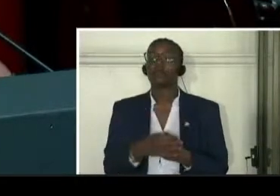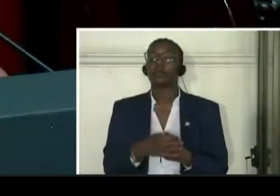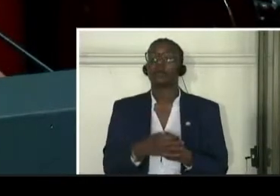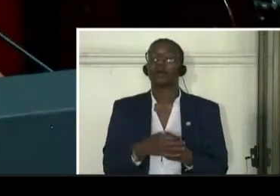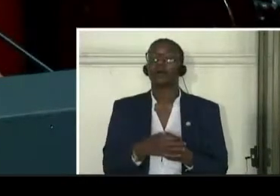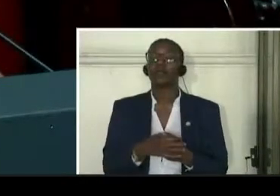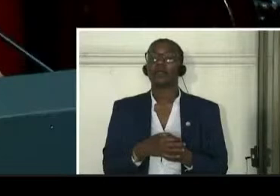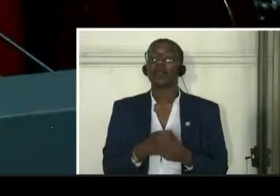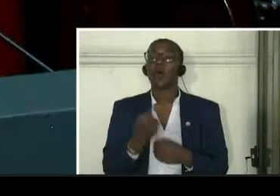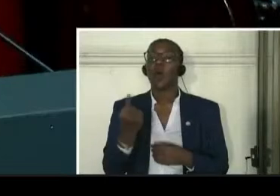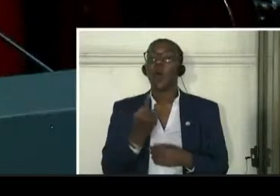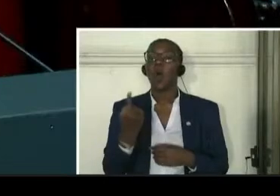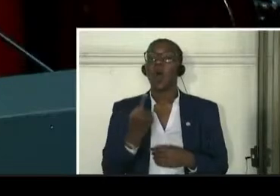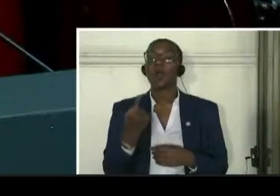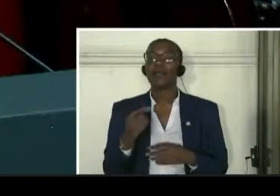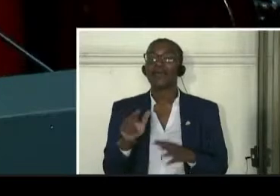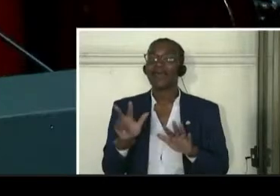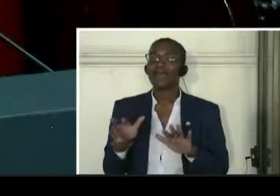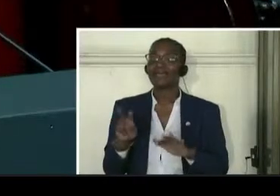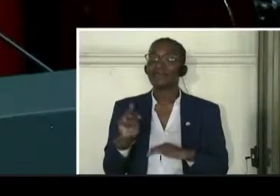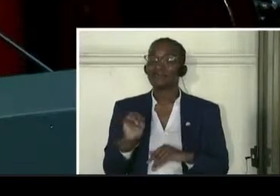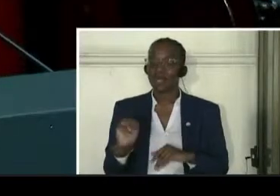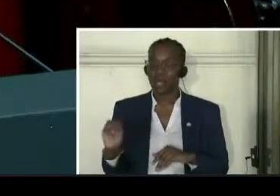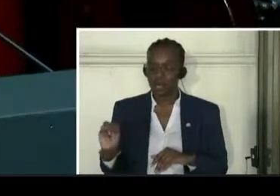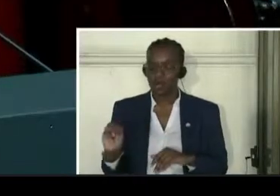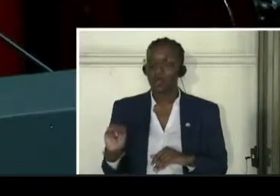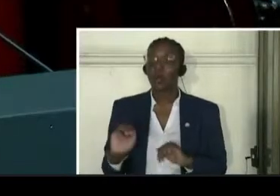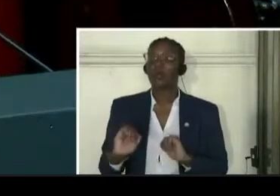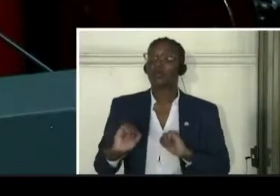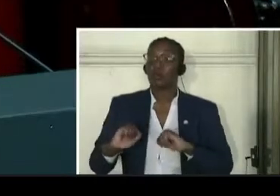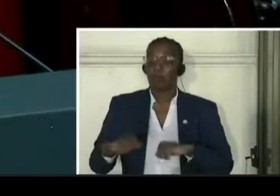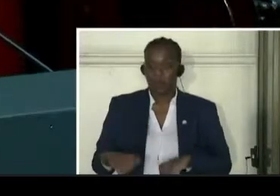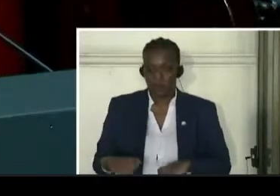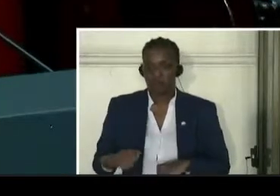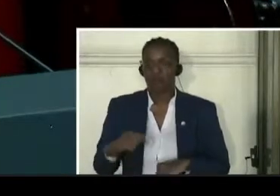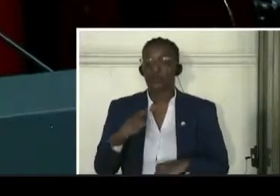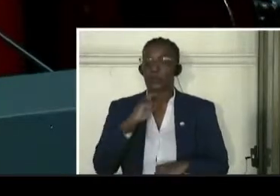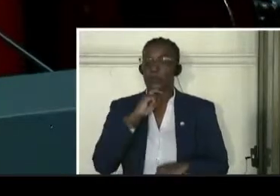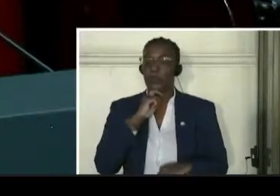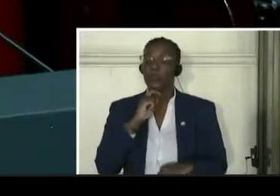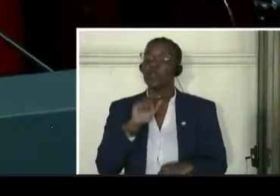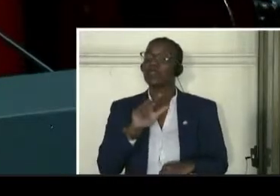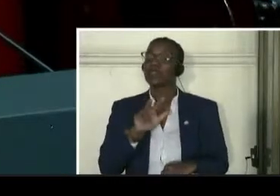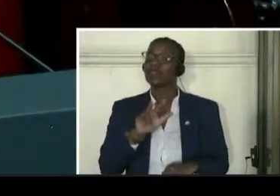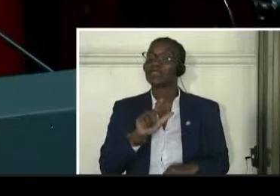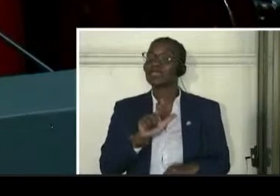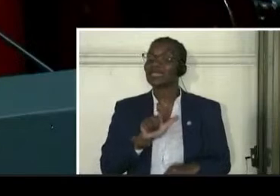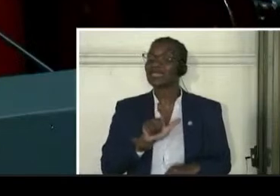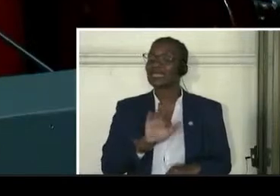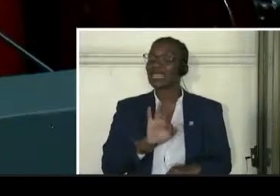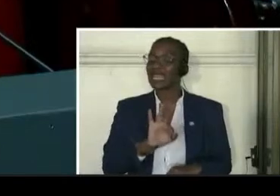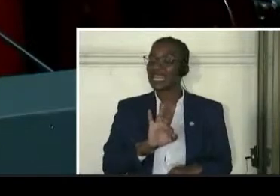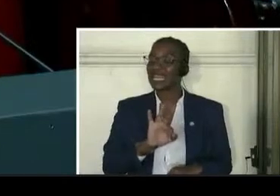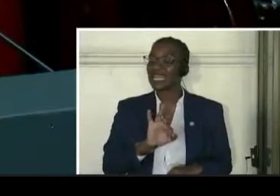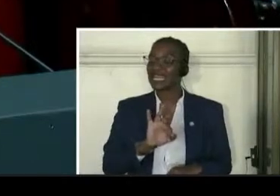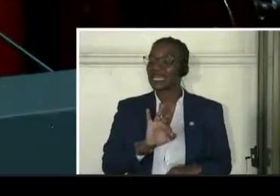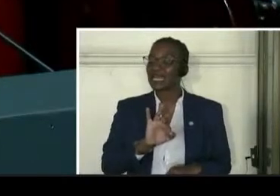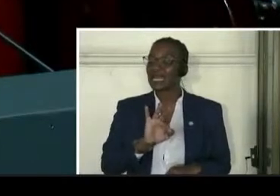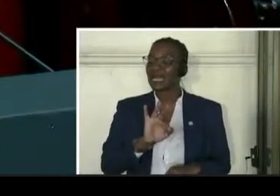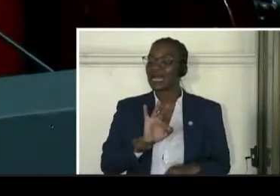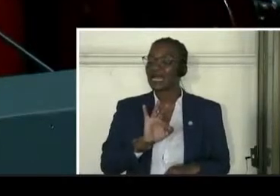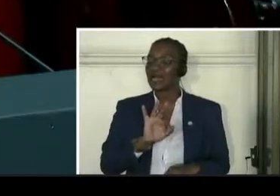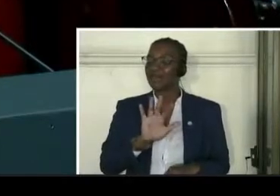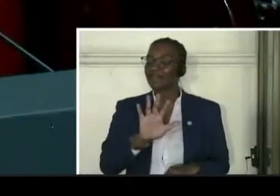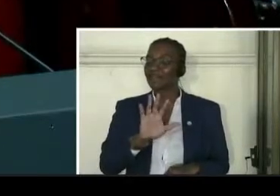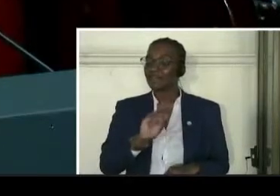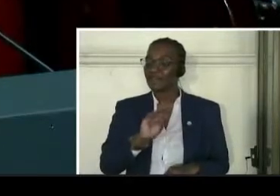approximately. Only 18 million rand was approved for condemnation. 350 million rand was rejected